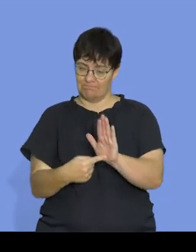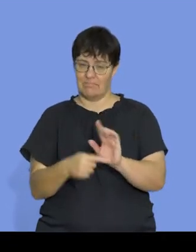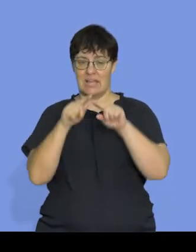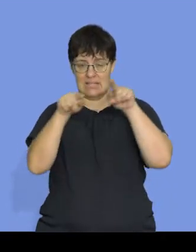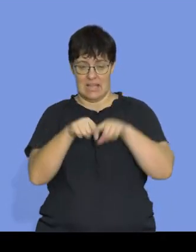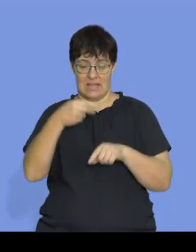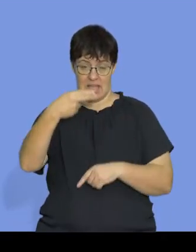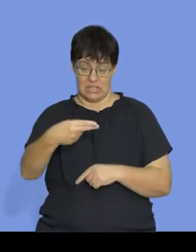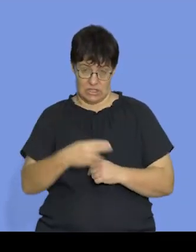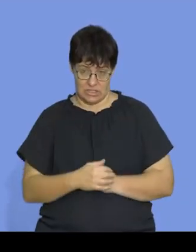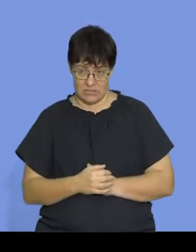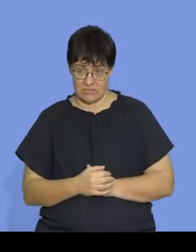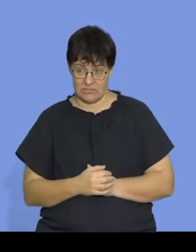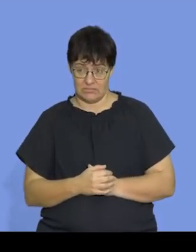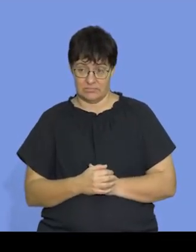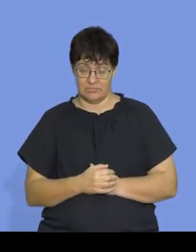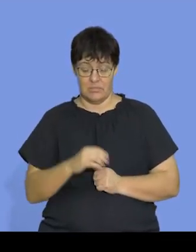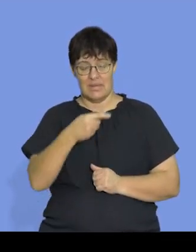H. Okay, so this is our heat